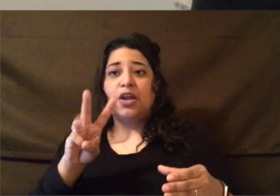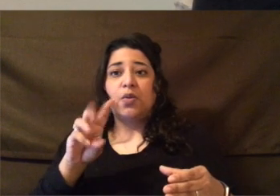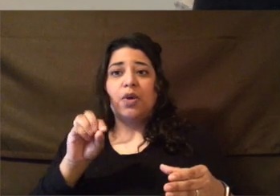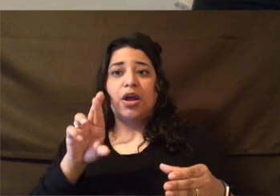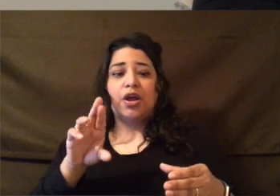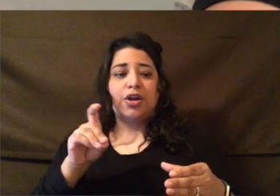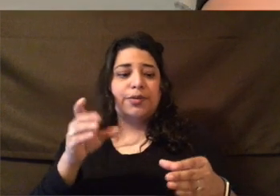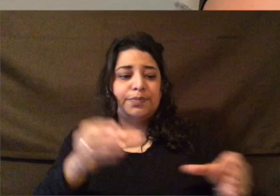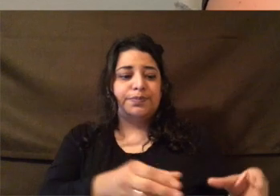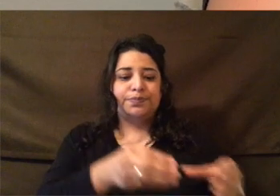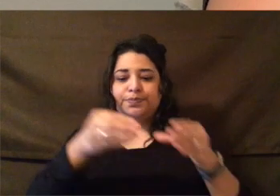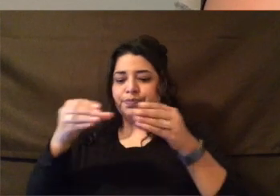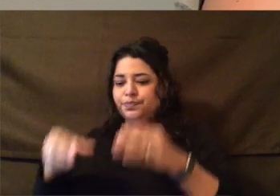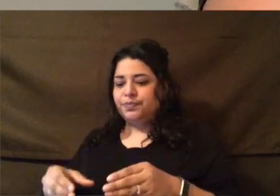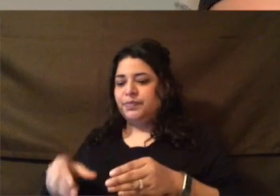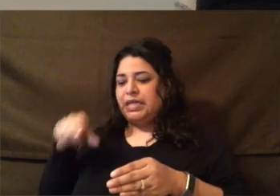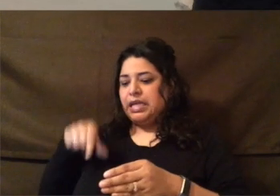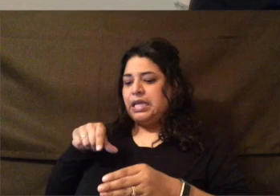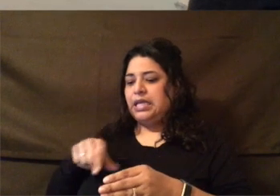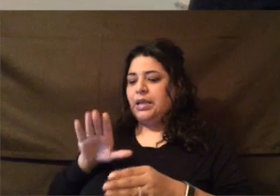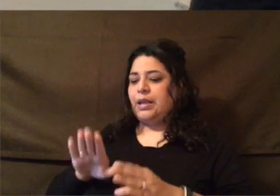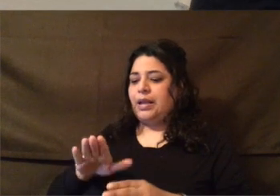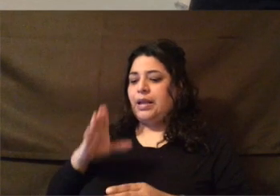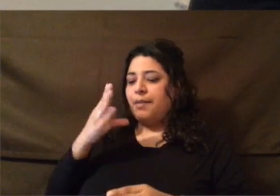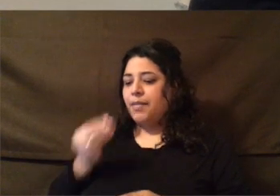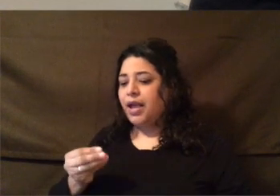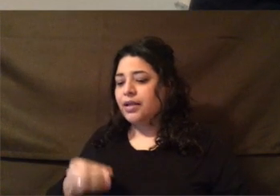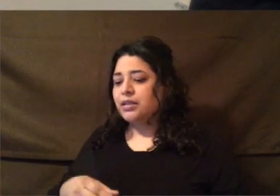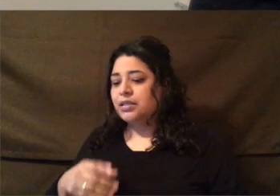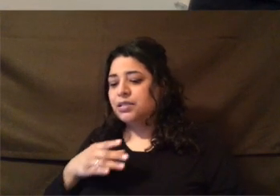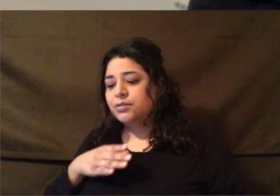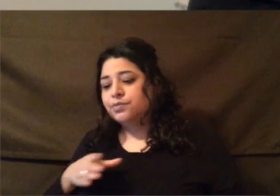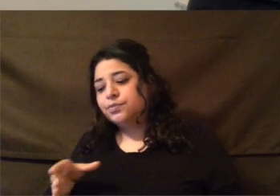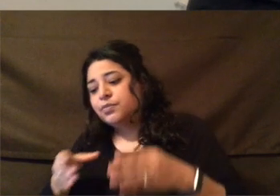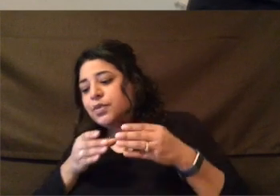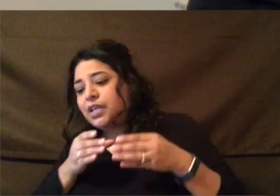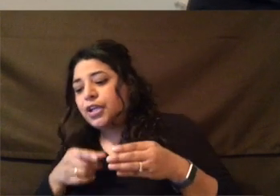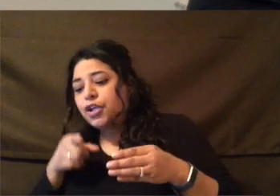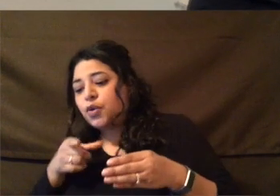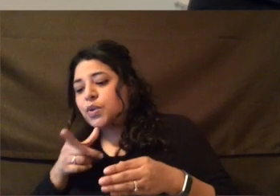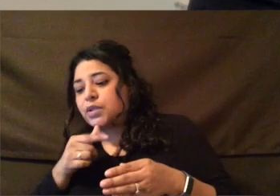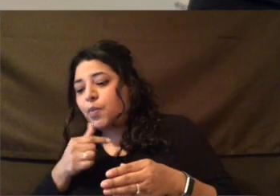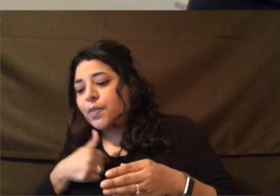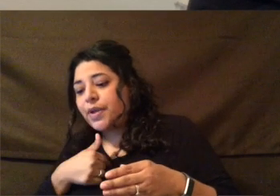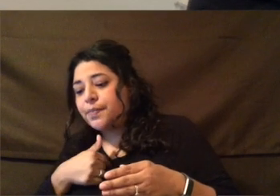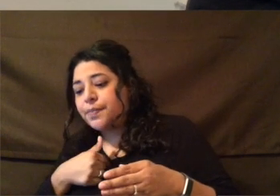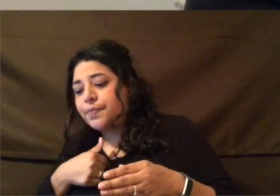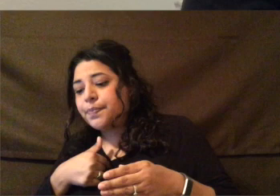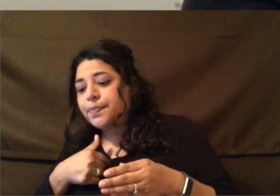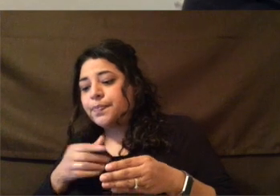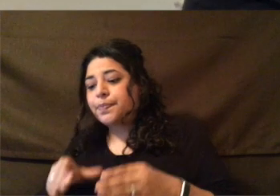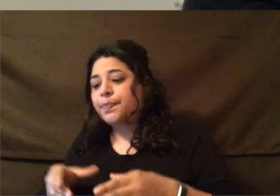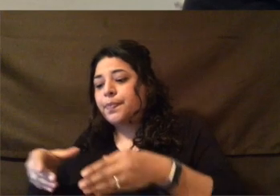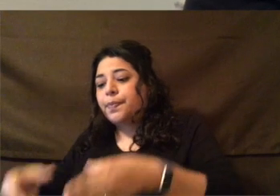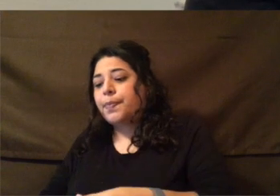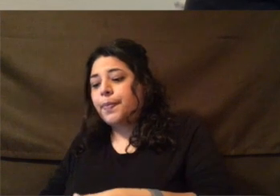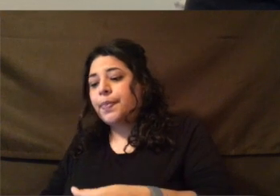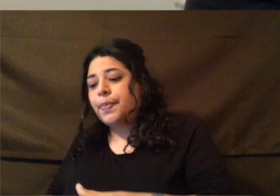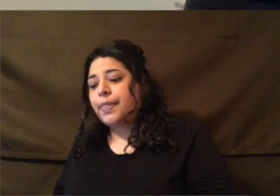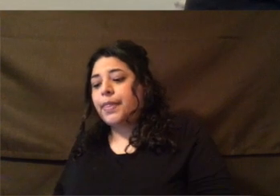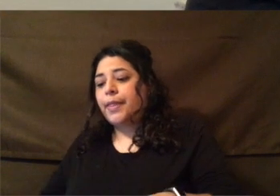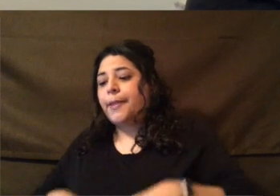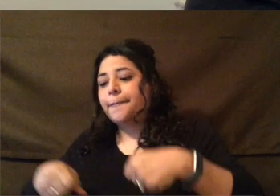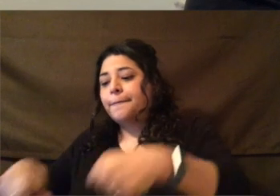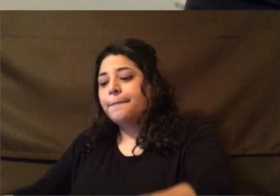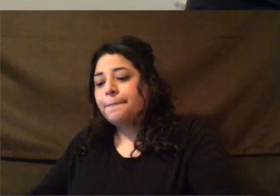and pulled the sheet up to his whiskers. She leaned close to him and whispered, "You disappoint me." After the old lady